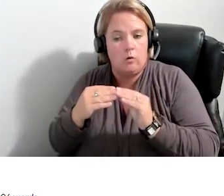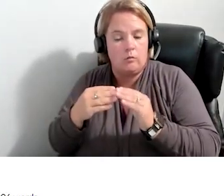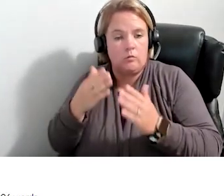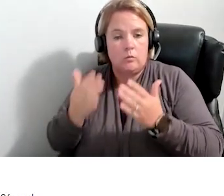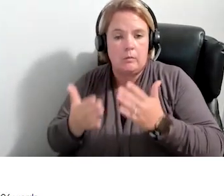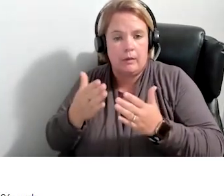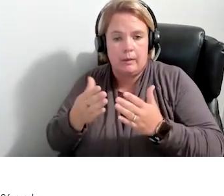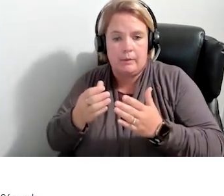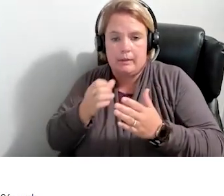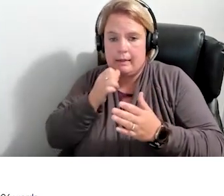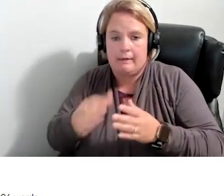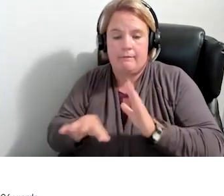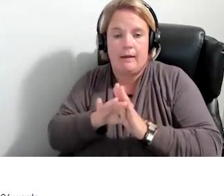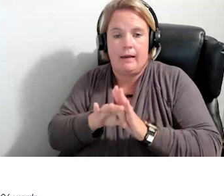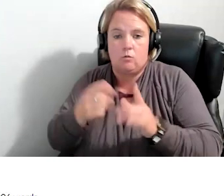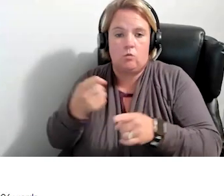their lectures or something.